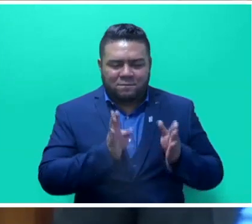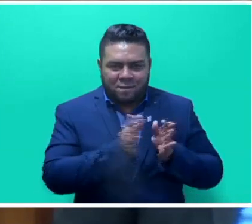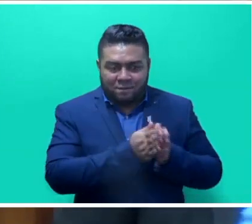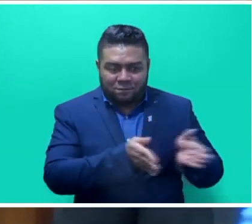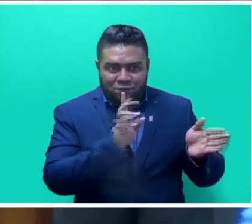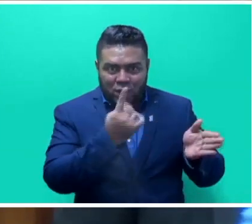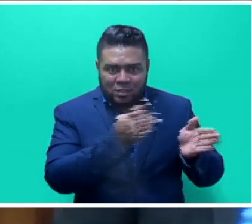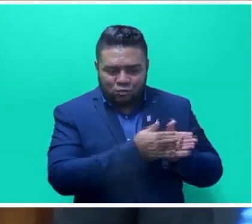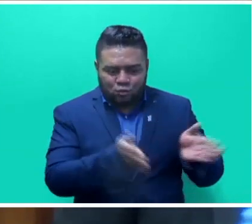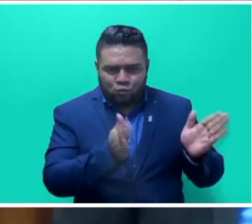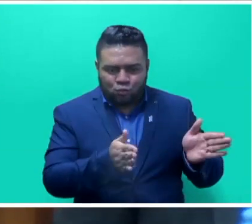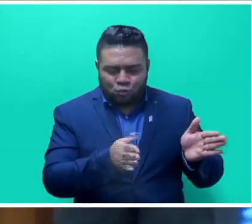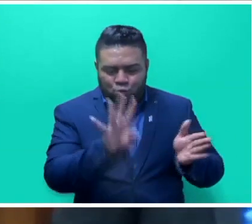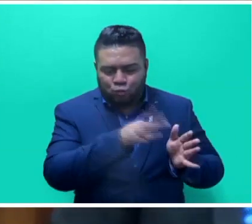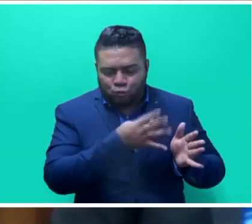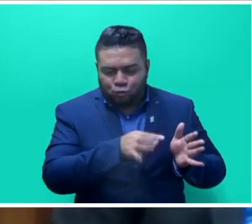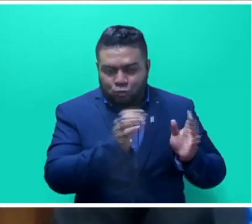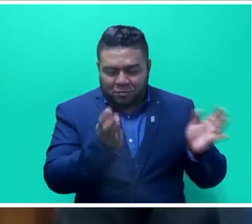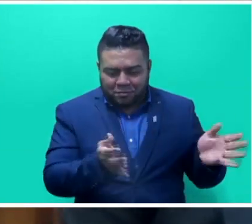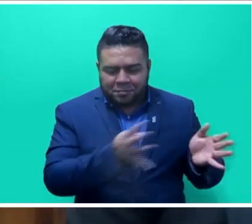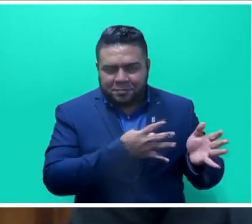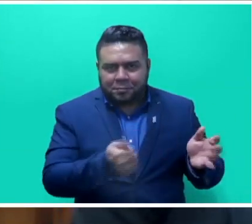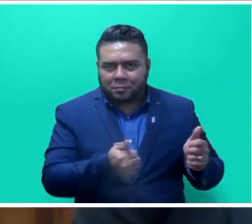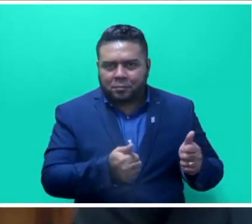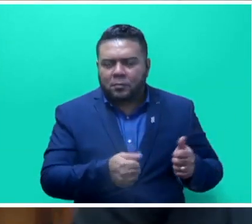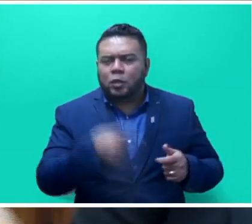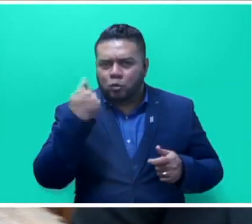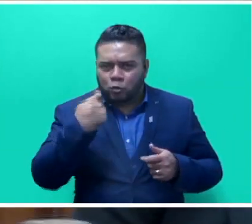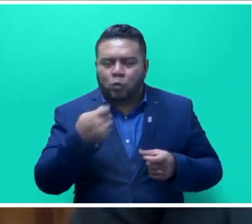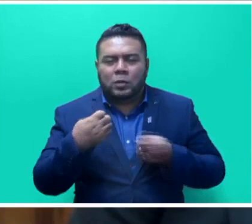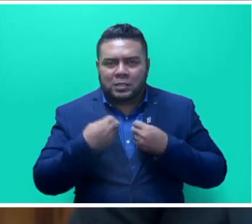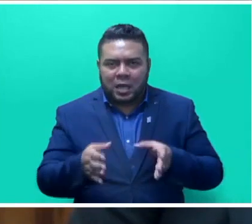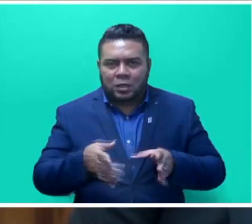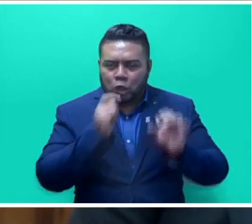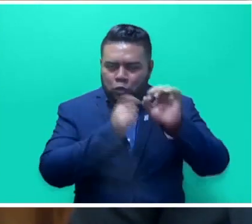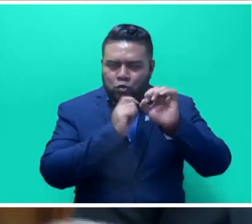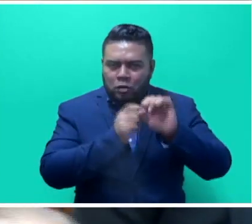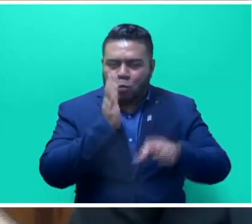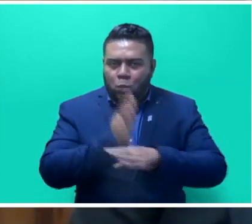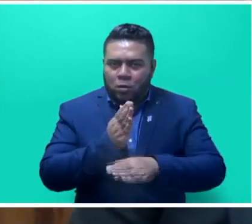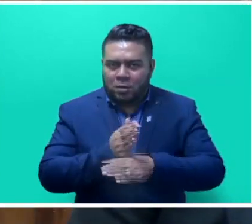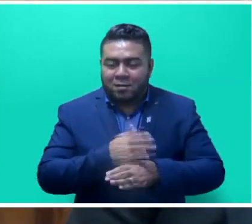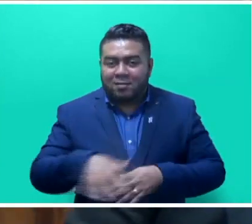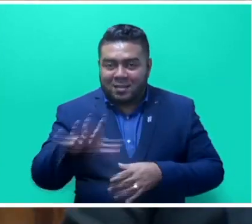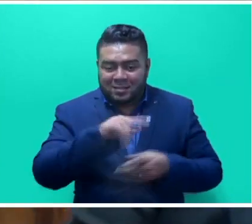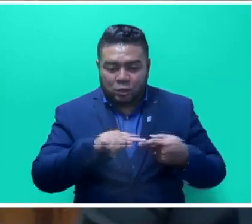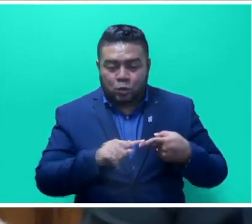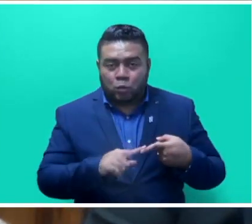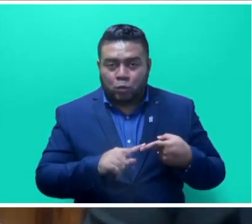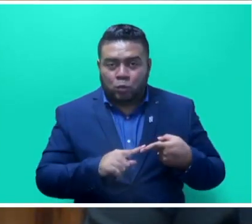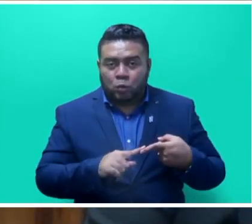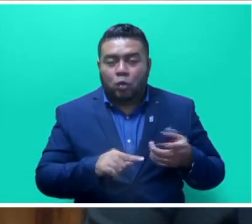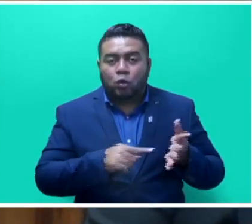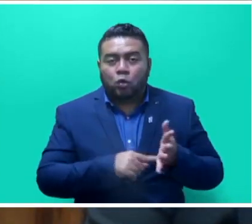and will be earmarked to commence construction works. These areas include